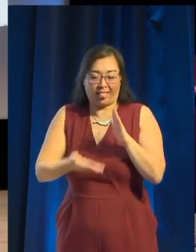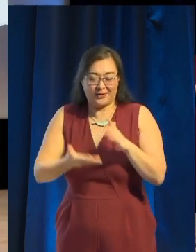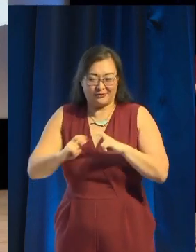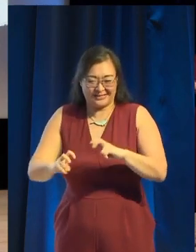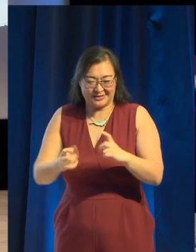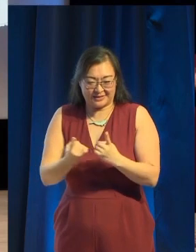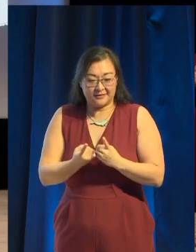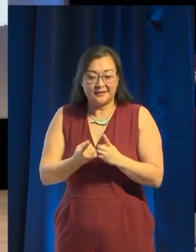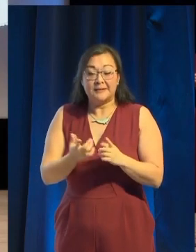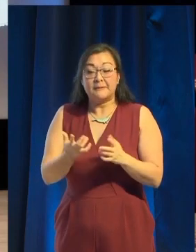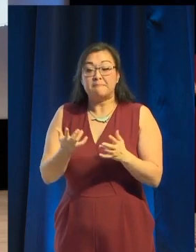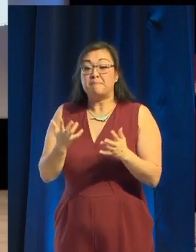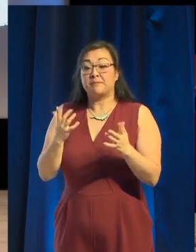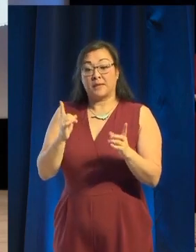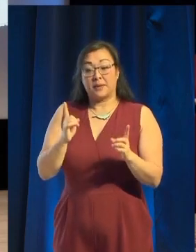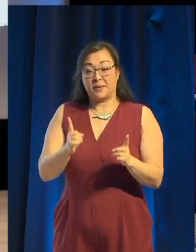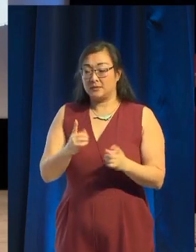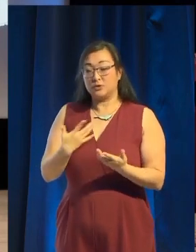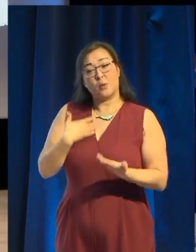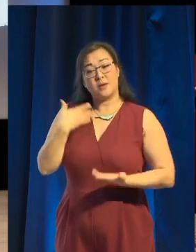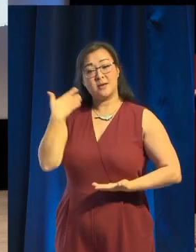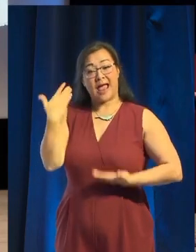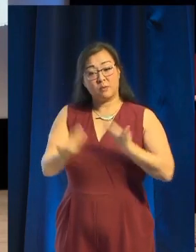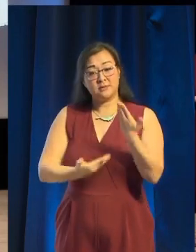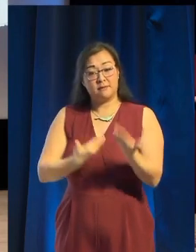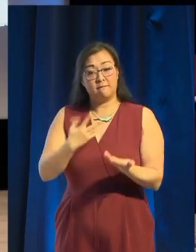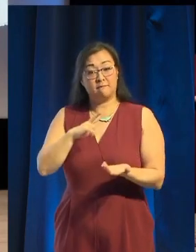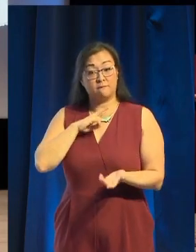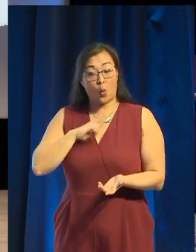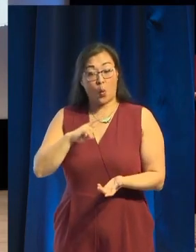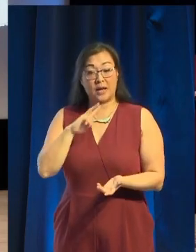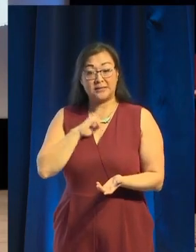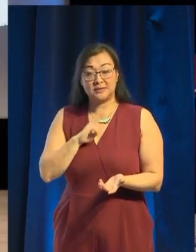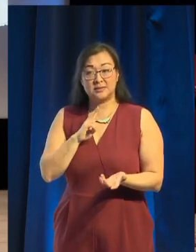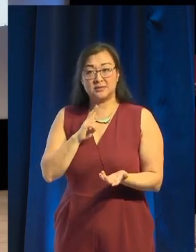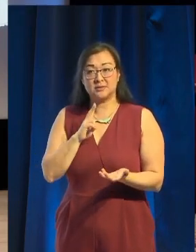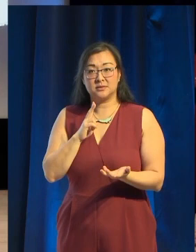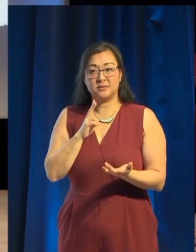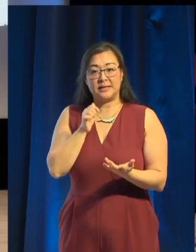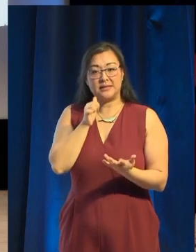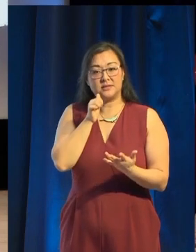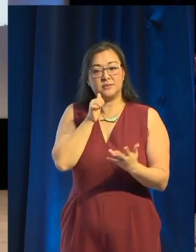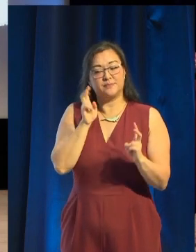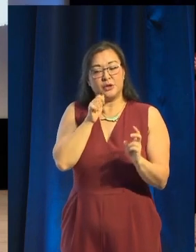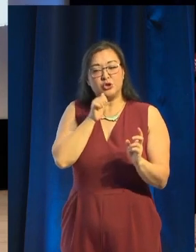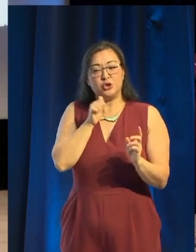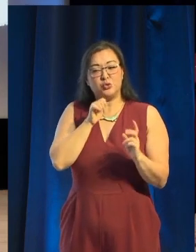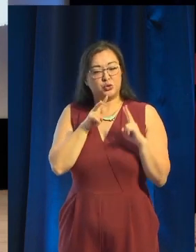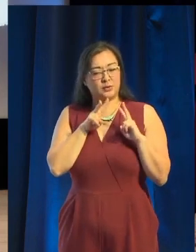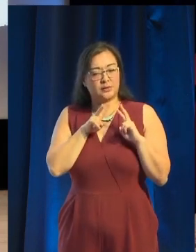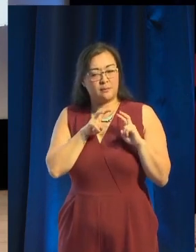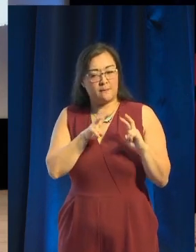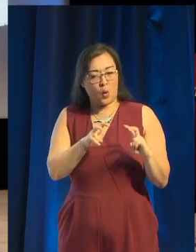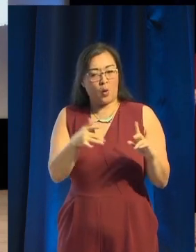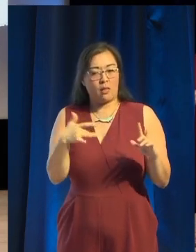However, a narrative voice is used to explore the inner life of the character, and it contrasts